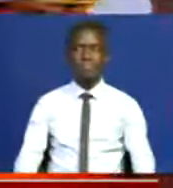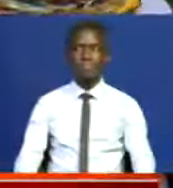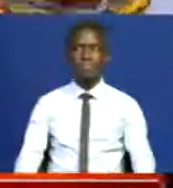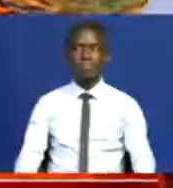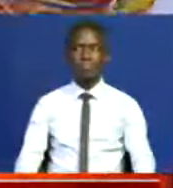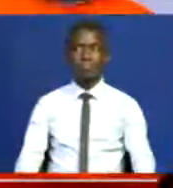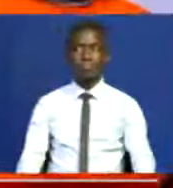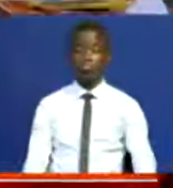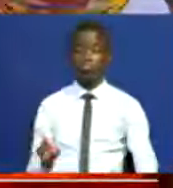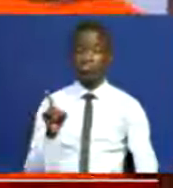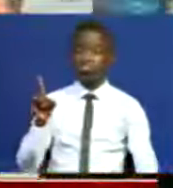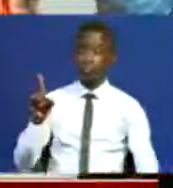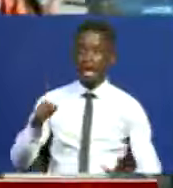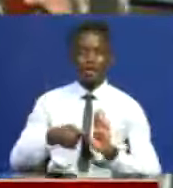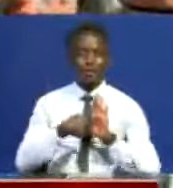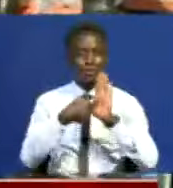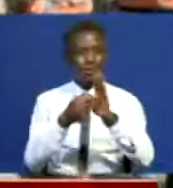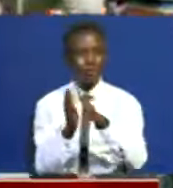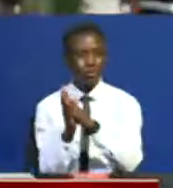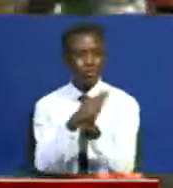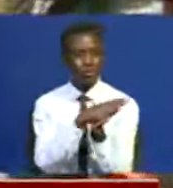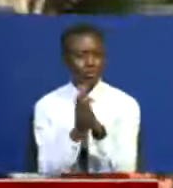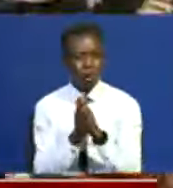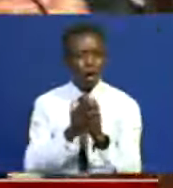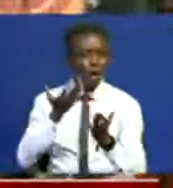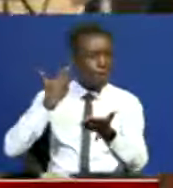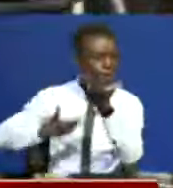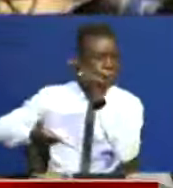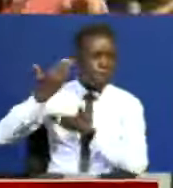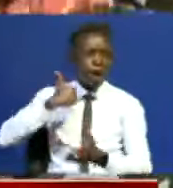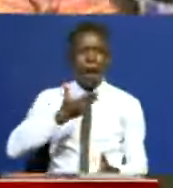That tells the story of mankind in his glory.